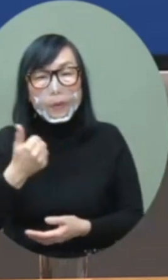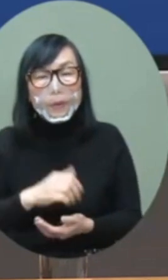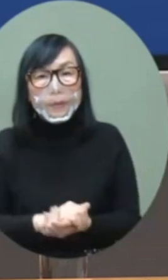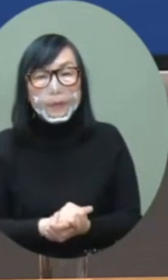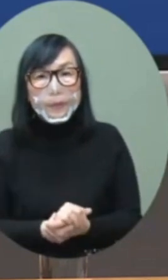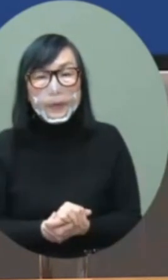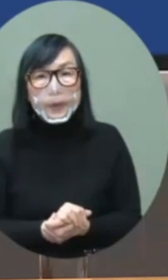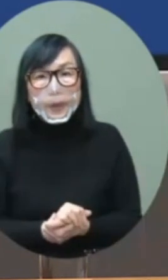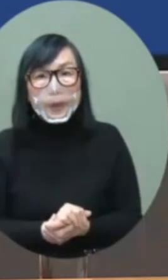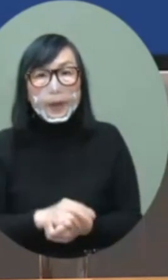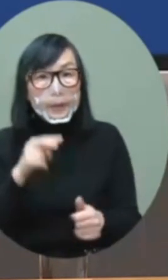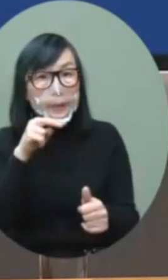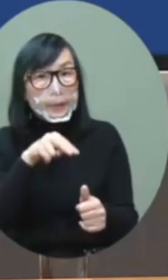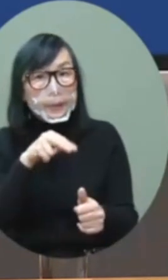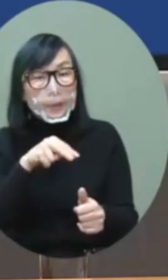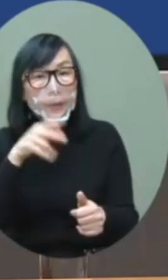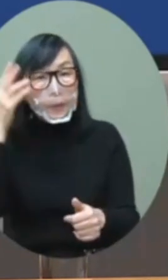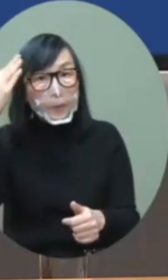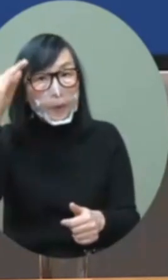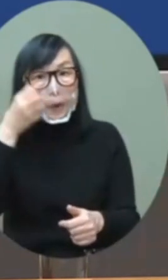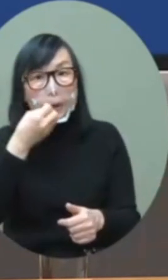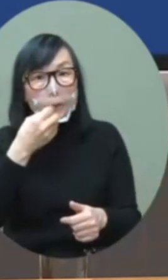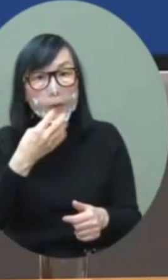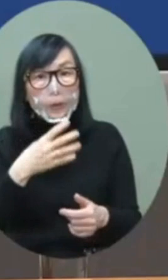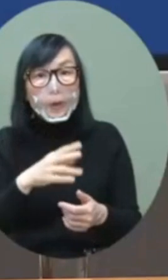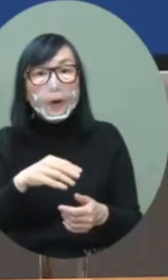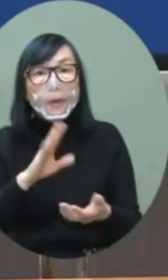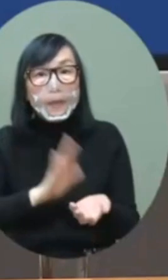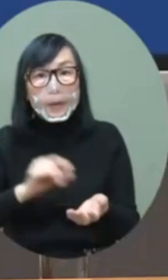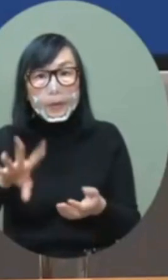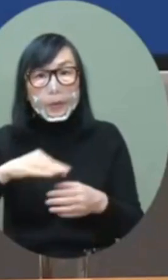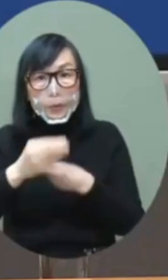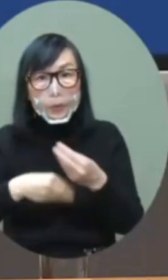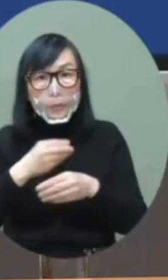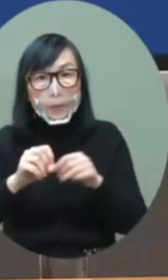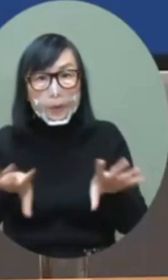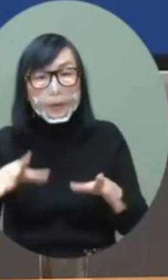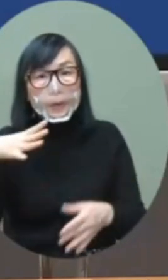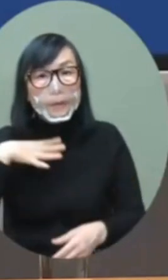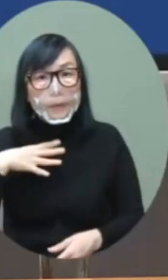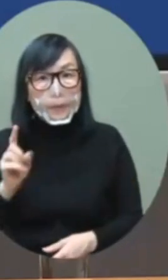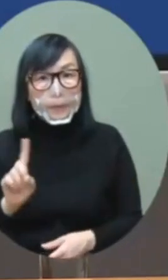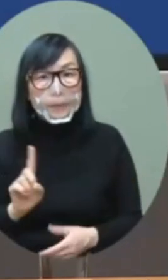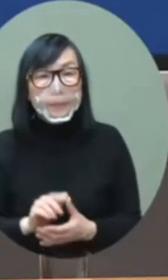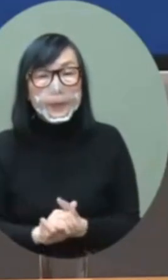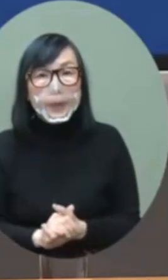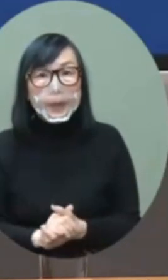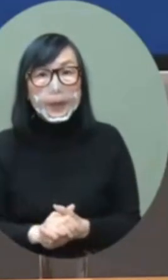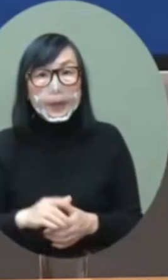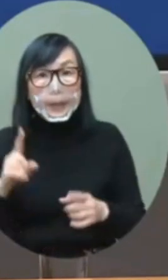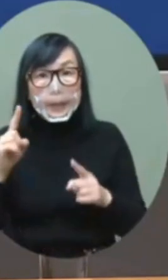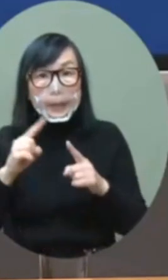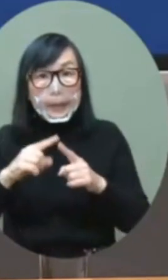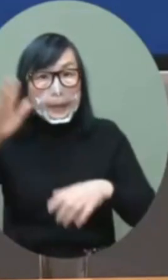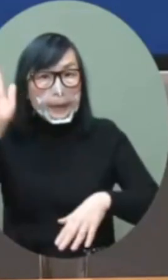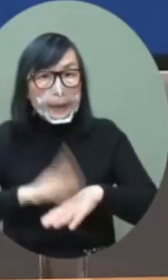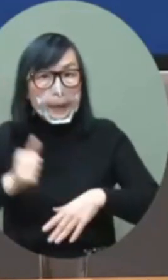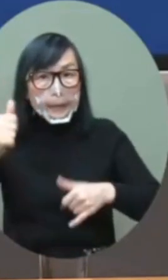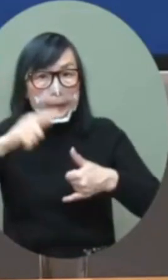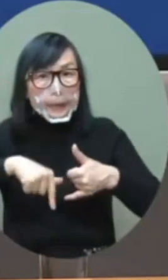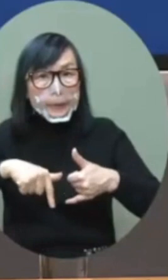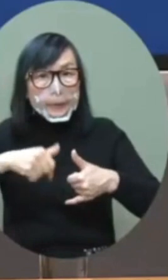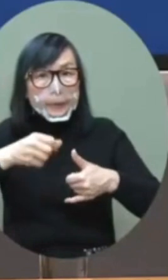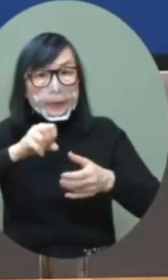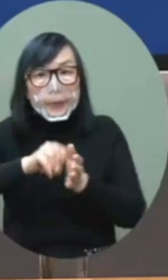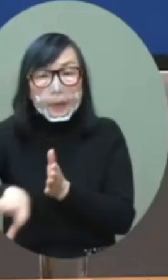virus situation. Now, the brain drain is caused by a lot of factors, and Hong Kong has